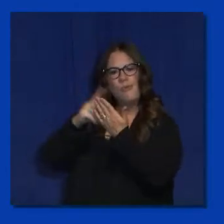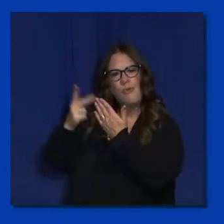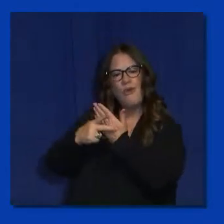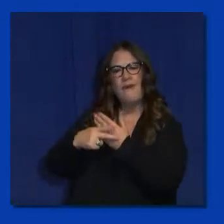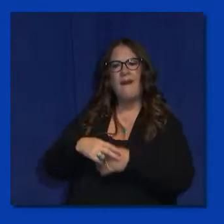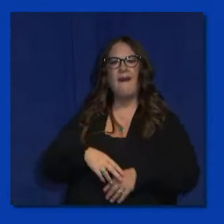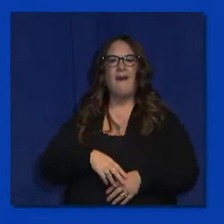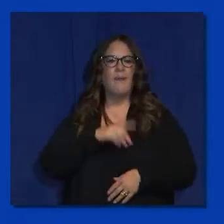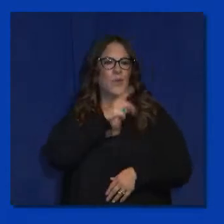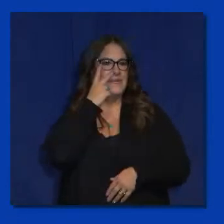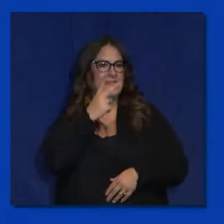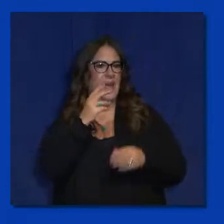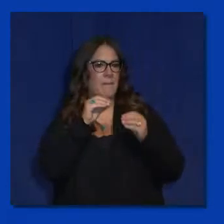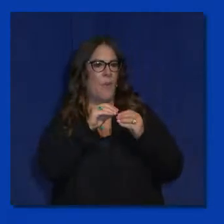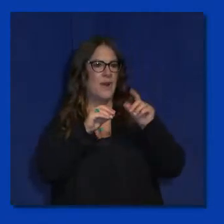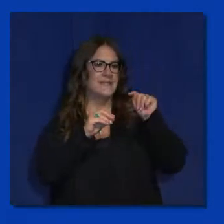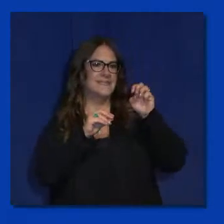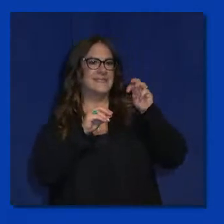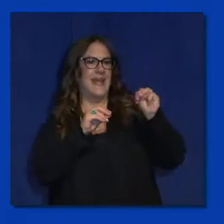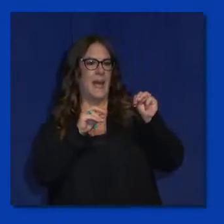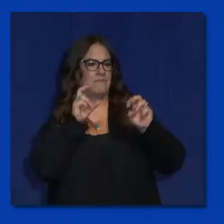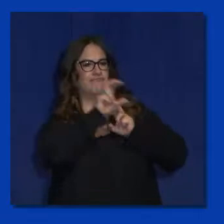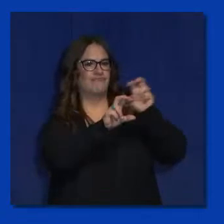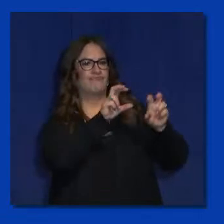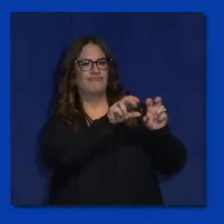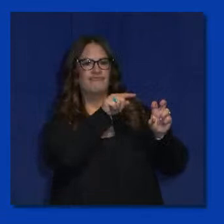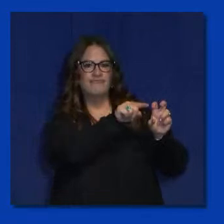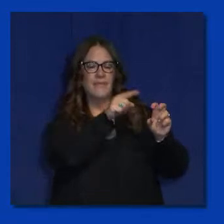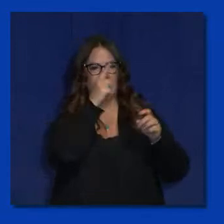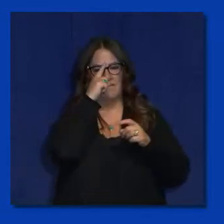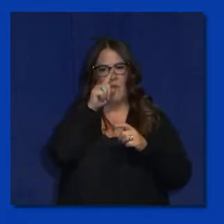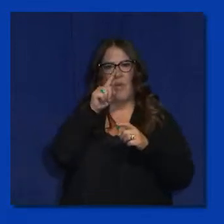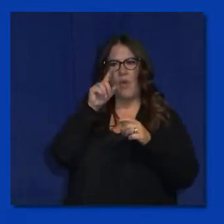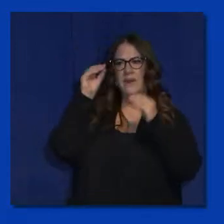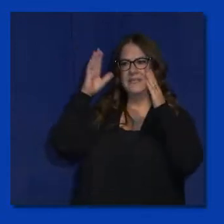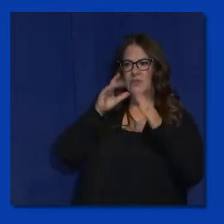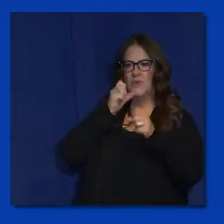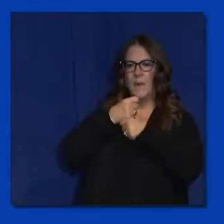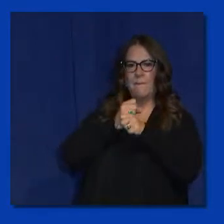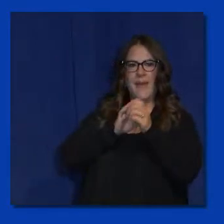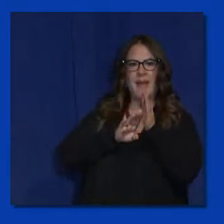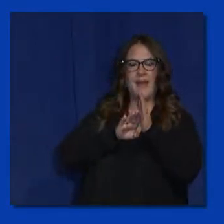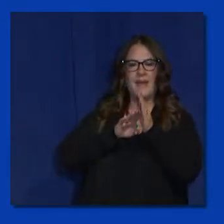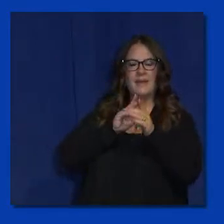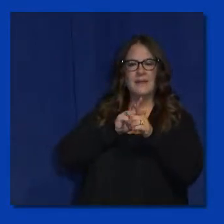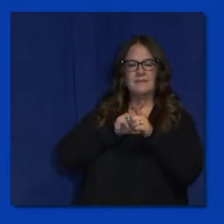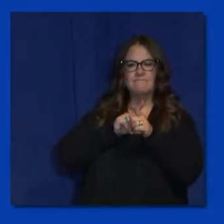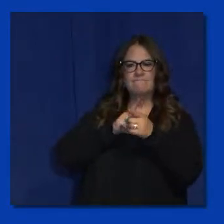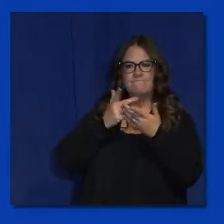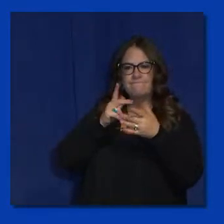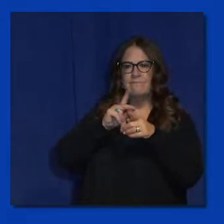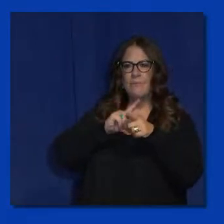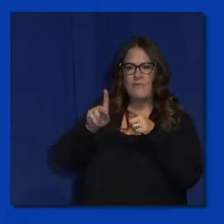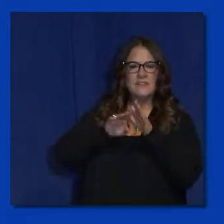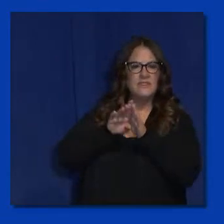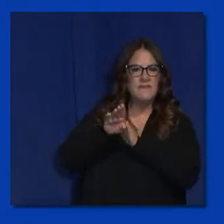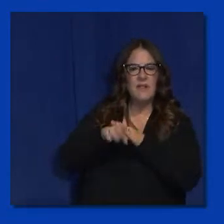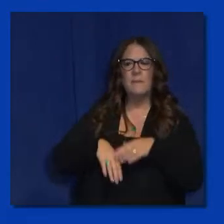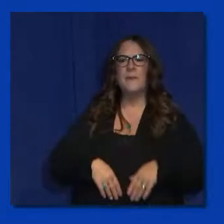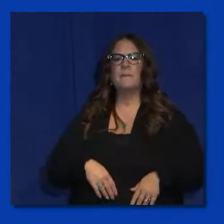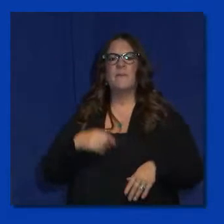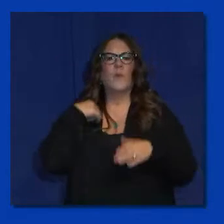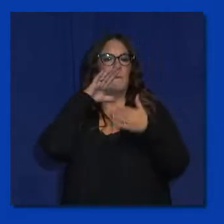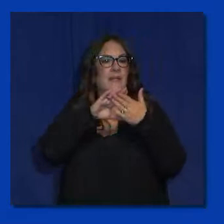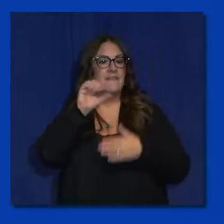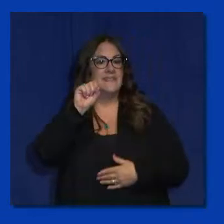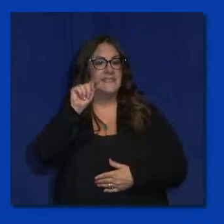investment in STEM professional development. Don't think for a second we are not disciplined in that space, but we also believe in